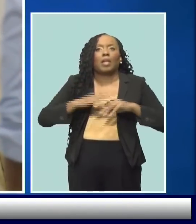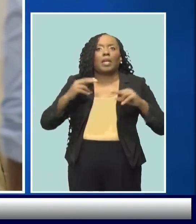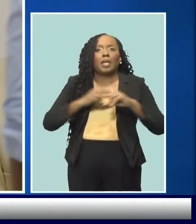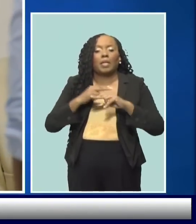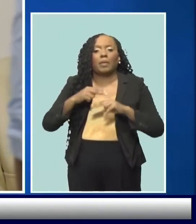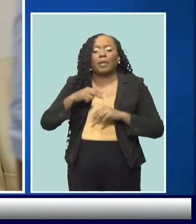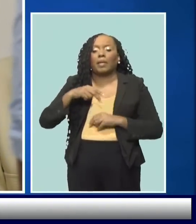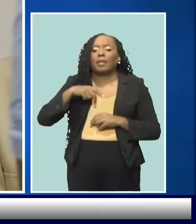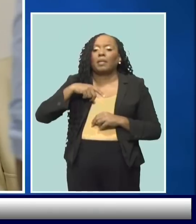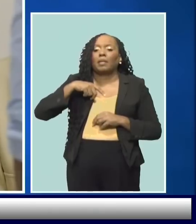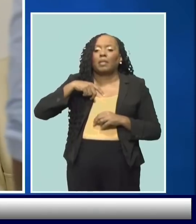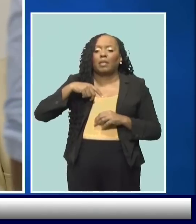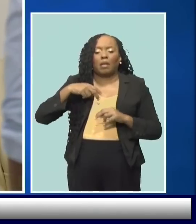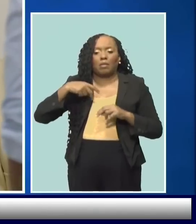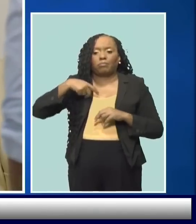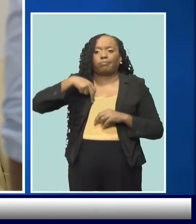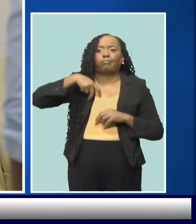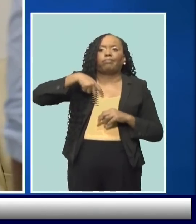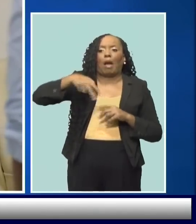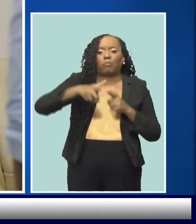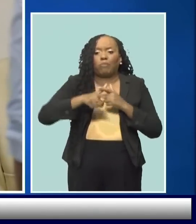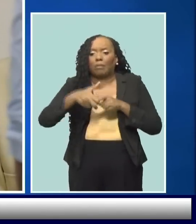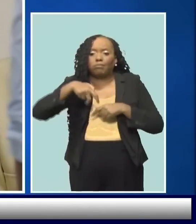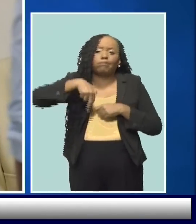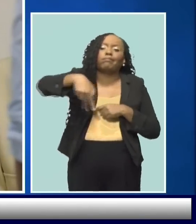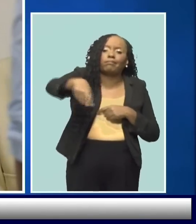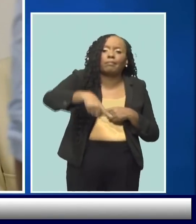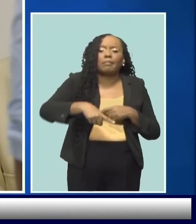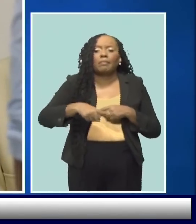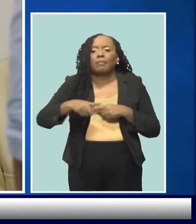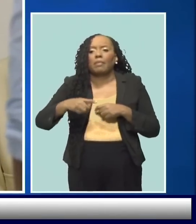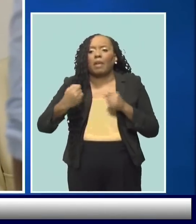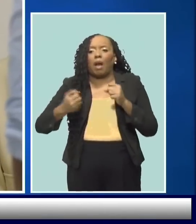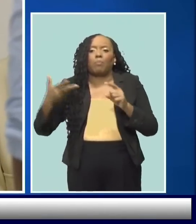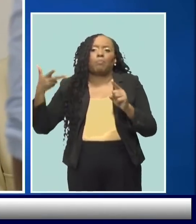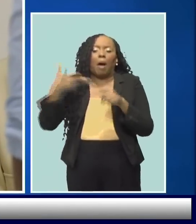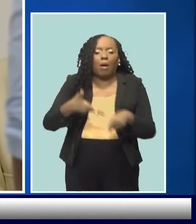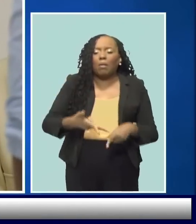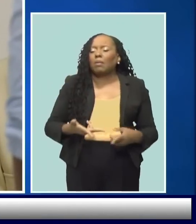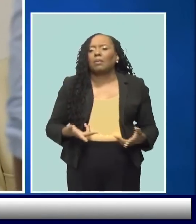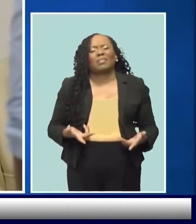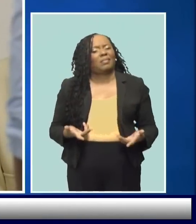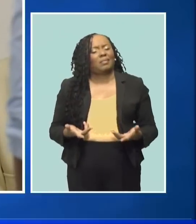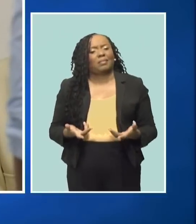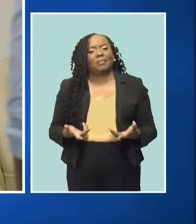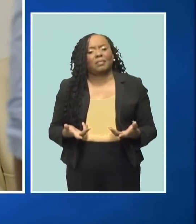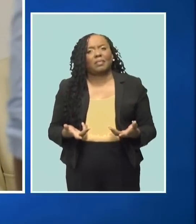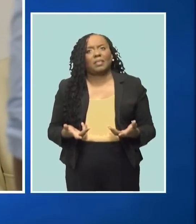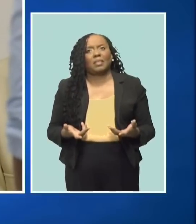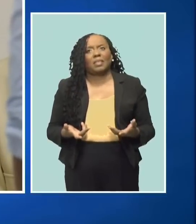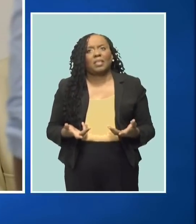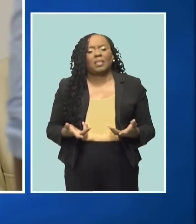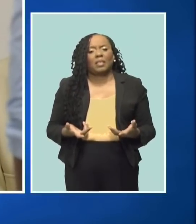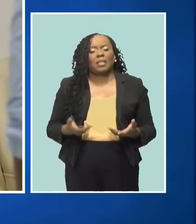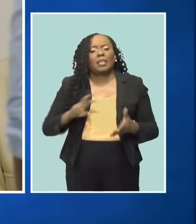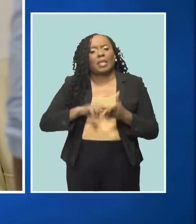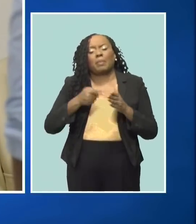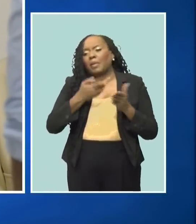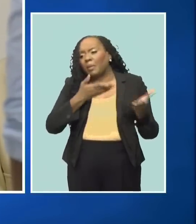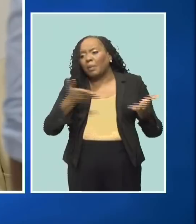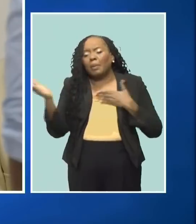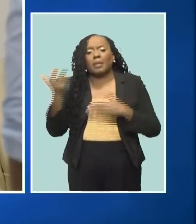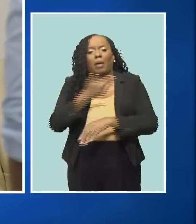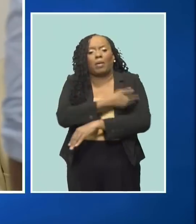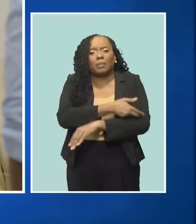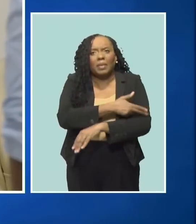The hospital. That's a hospital bed that you really did not need to be taken up if people were exercising safety and prudence